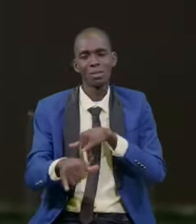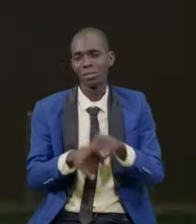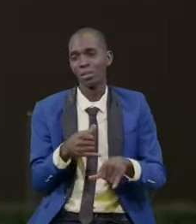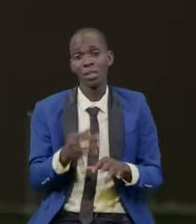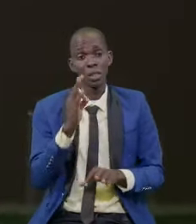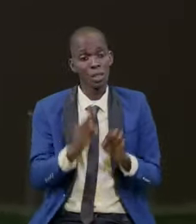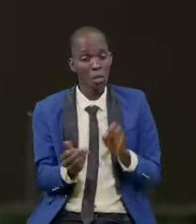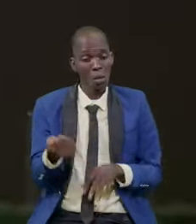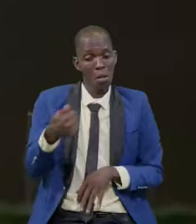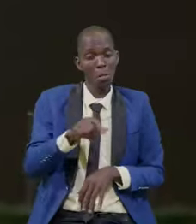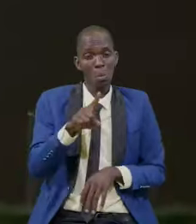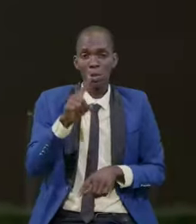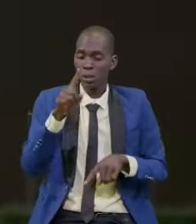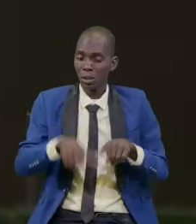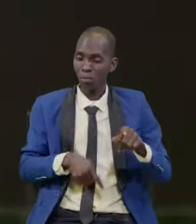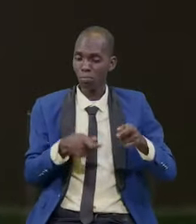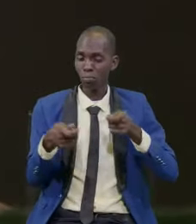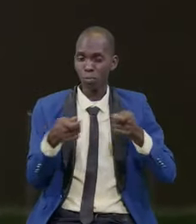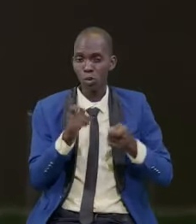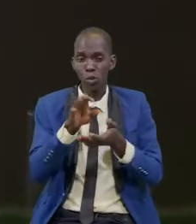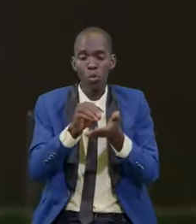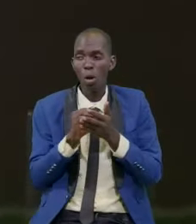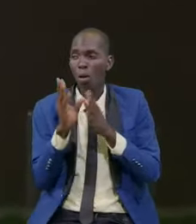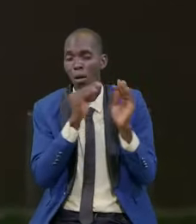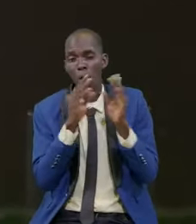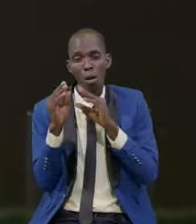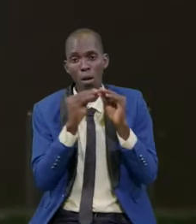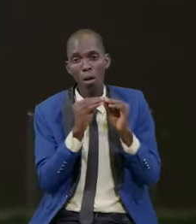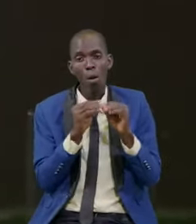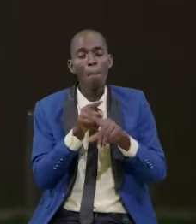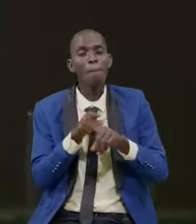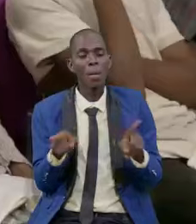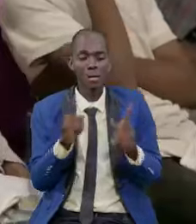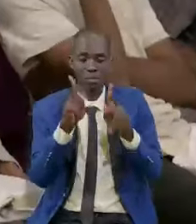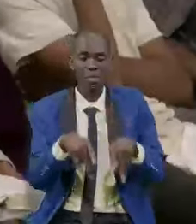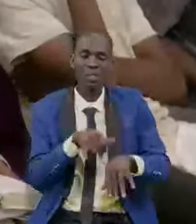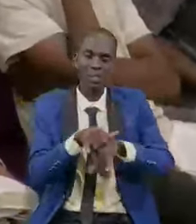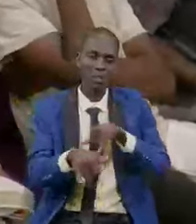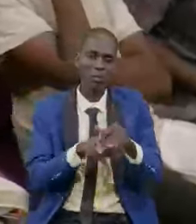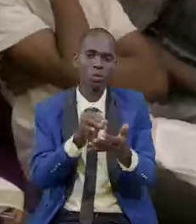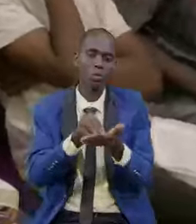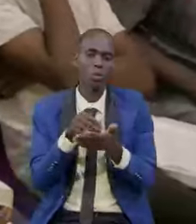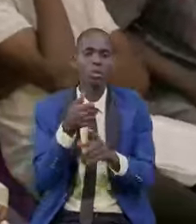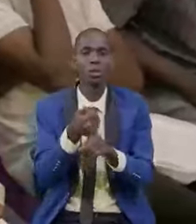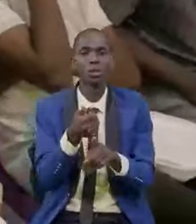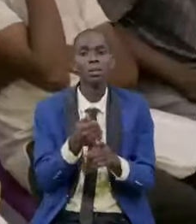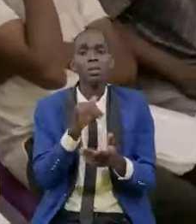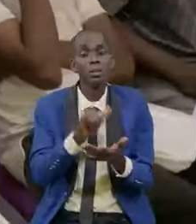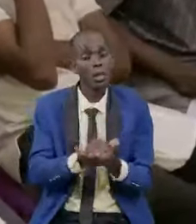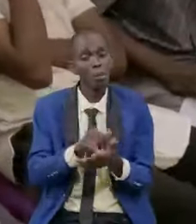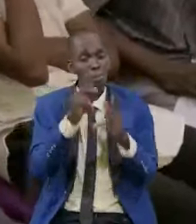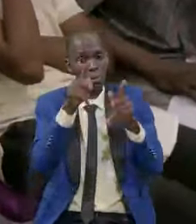bridle his own tongue, but deceiveth his own self, this man's